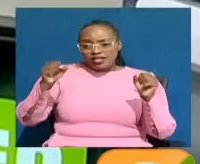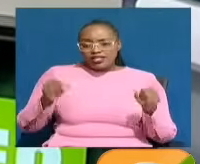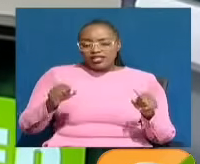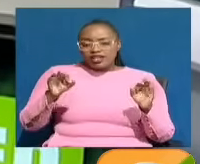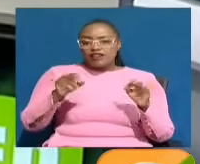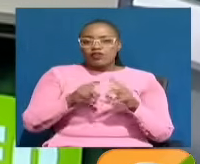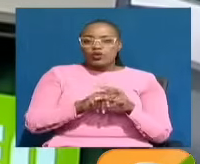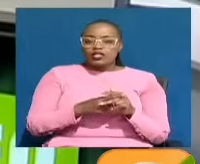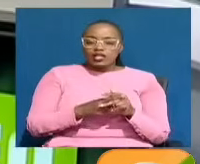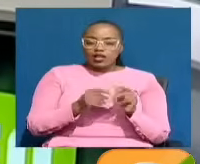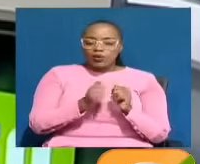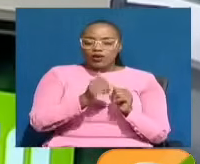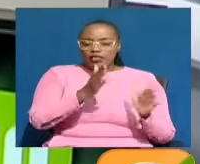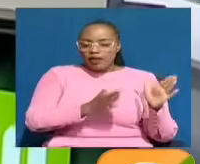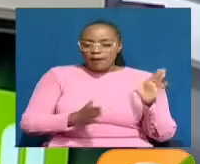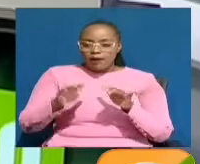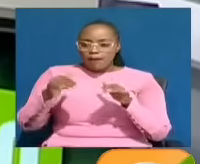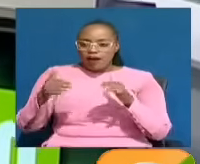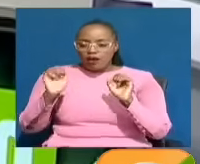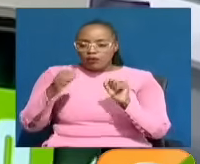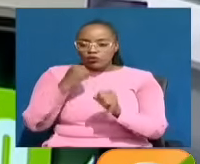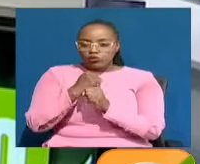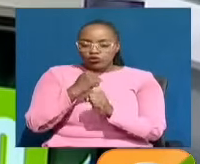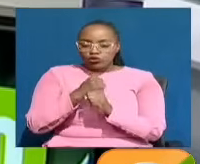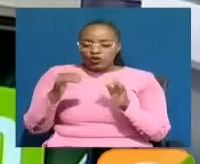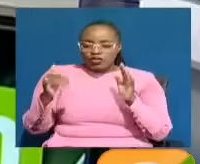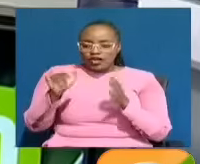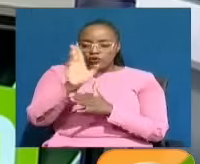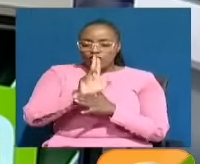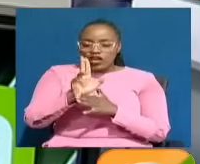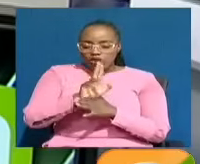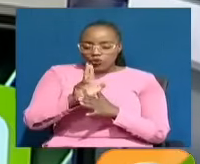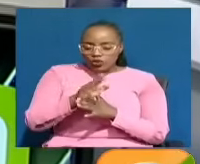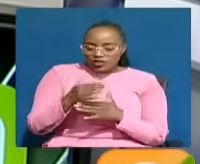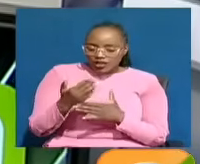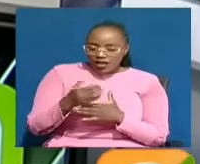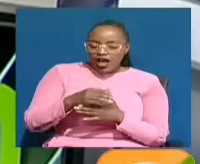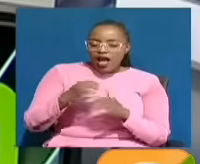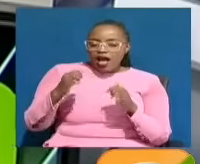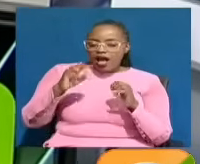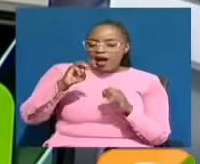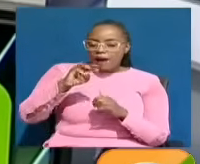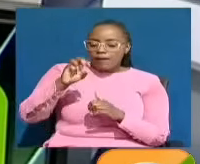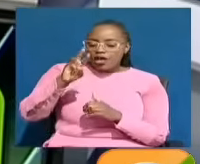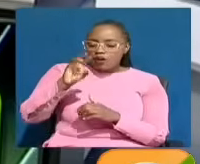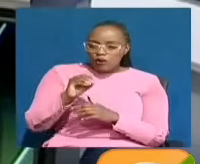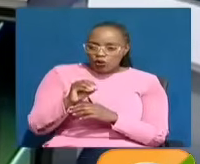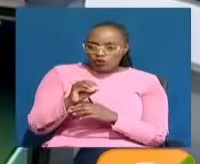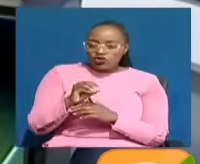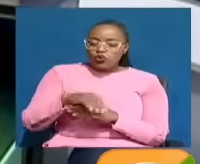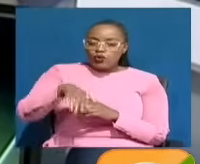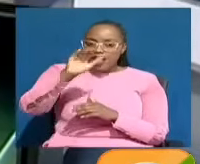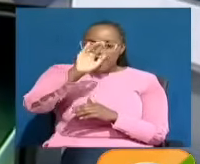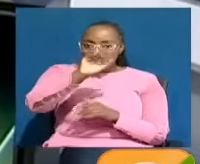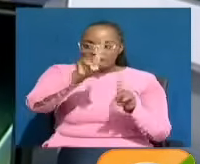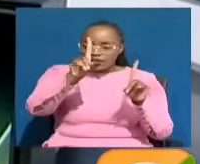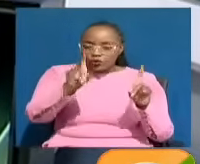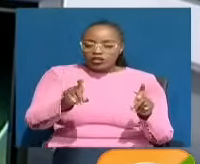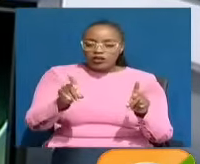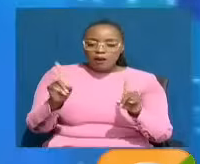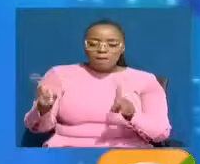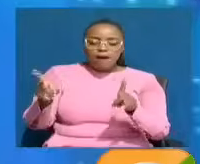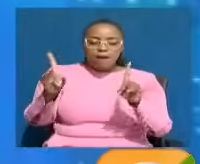start with preparations and how we're going to do it, we're using memoranda. We are asking questions around